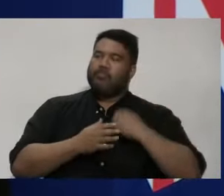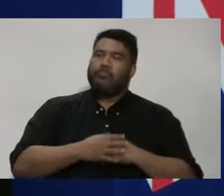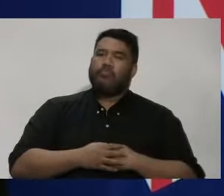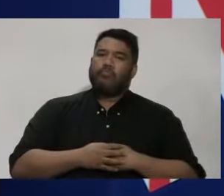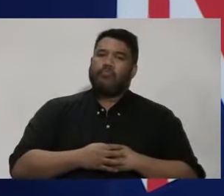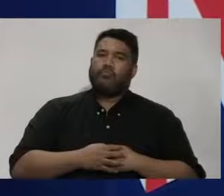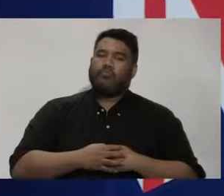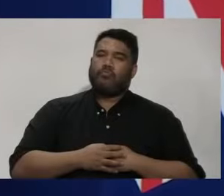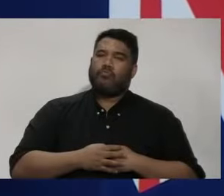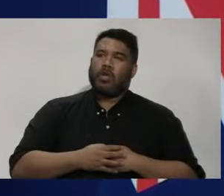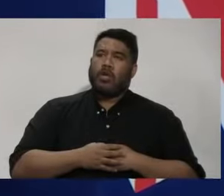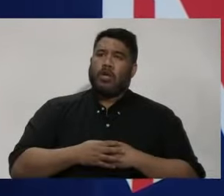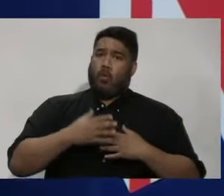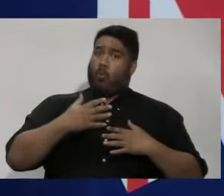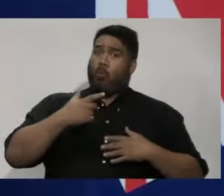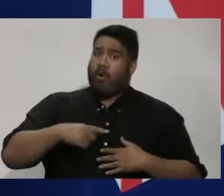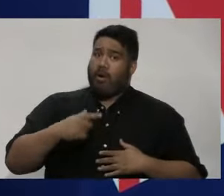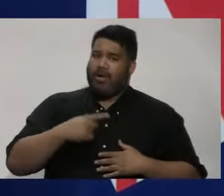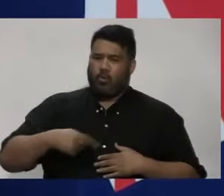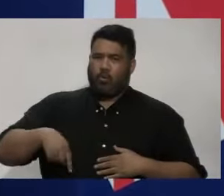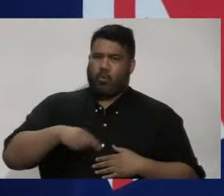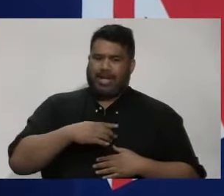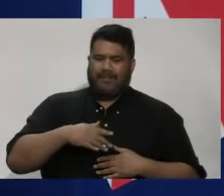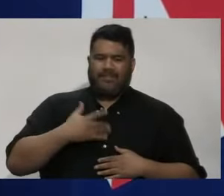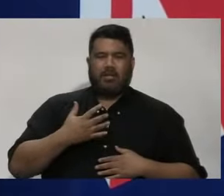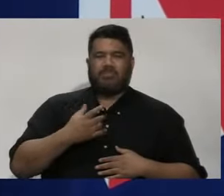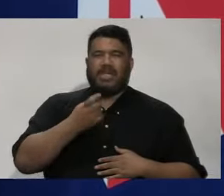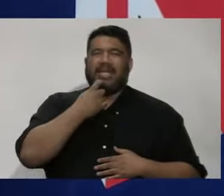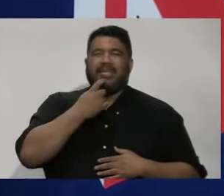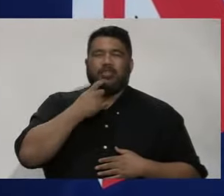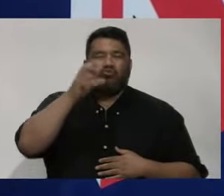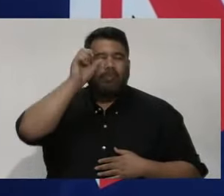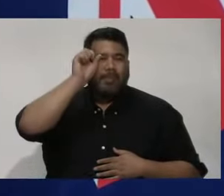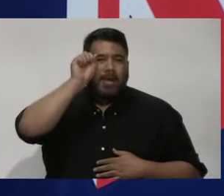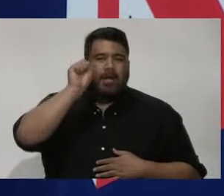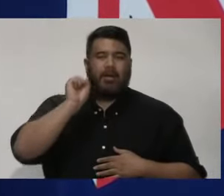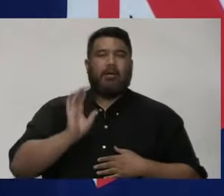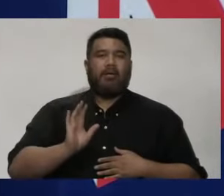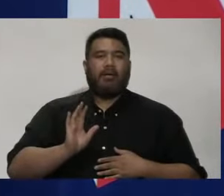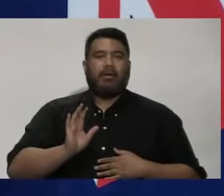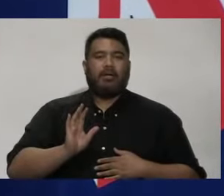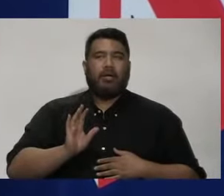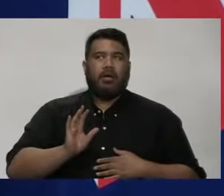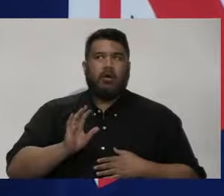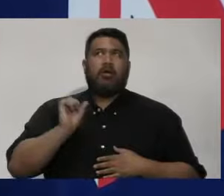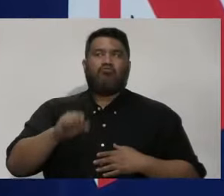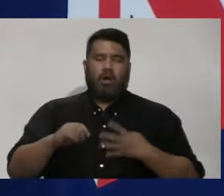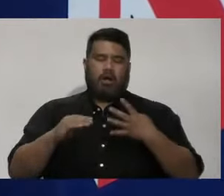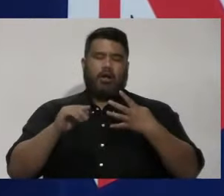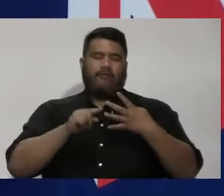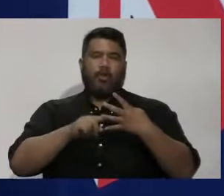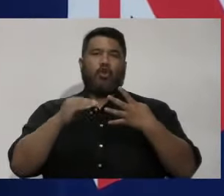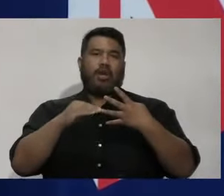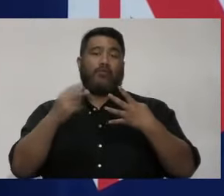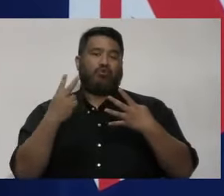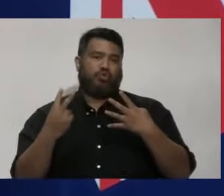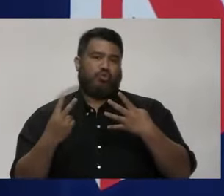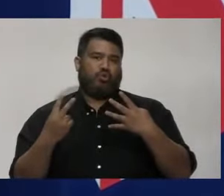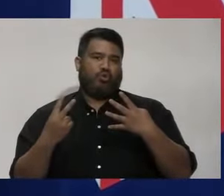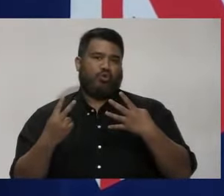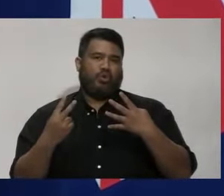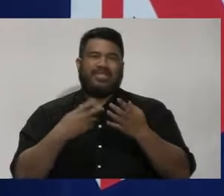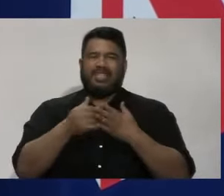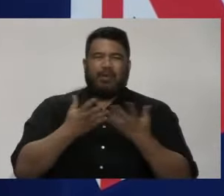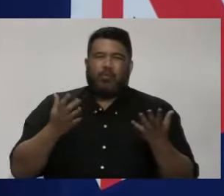mask use. And our view is that to keep that simplicity, it's aligned with the alert level and not regional. So depending on if